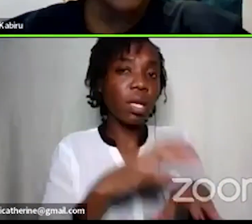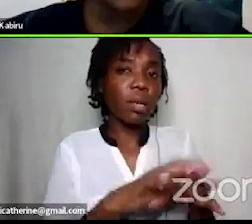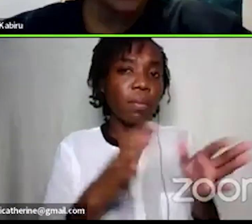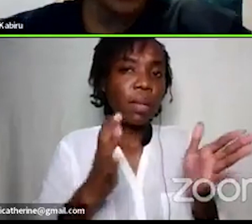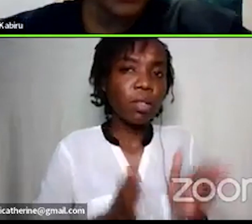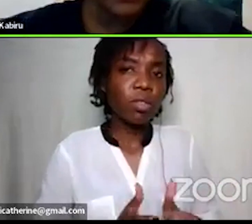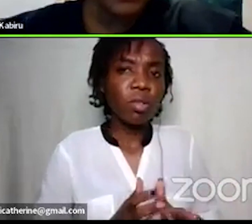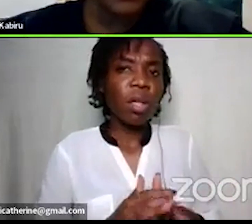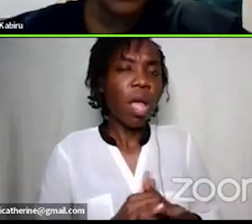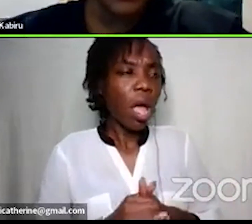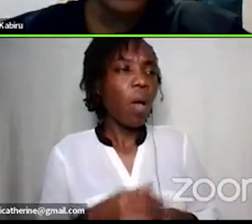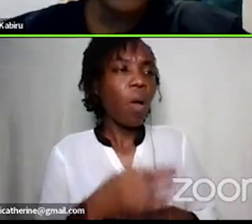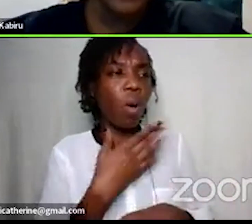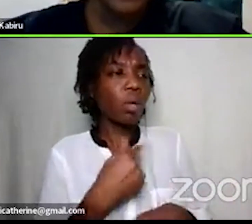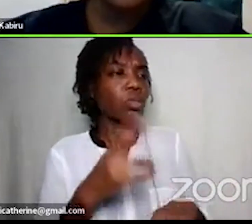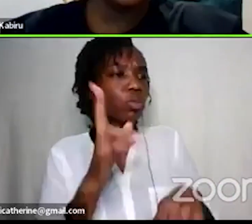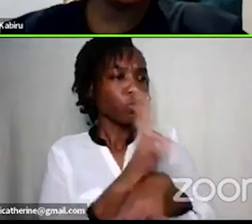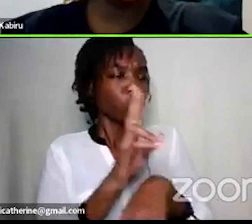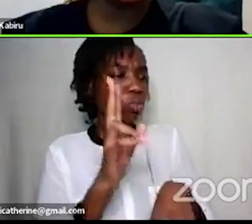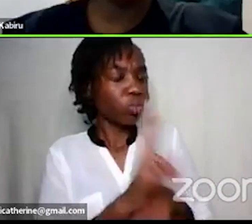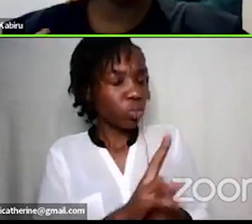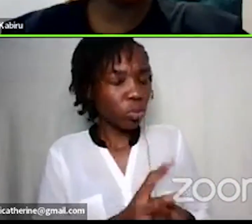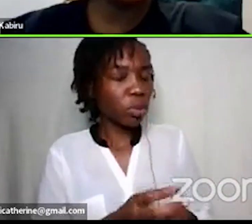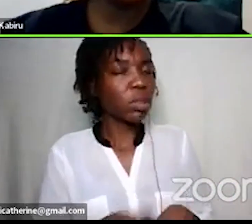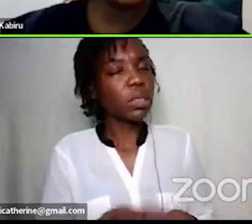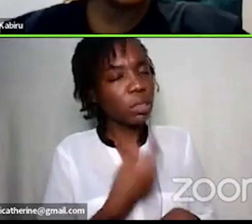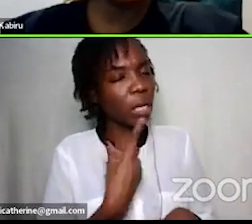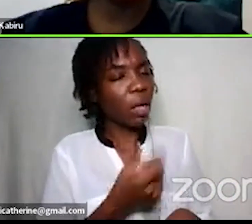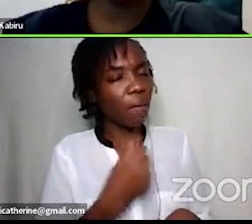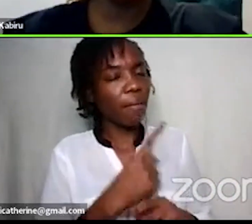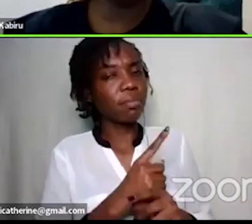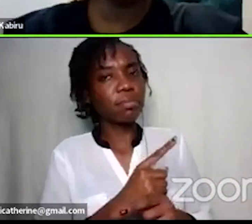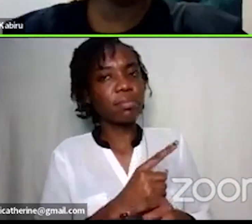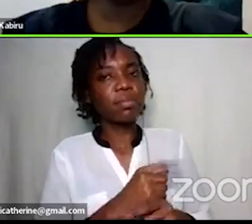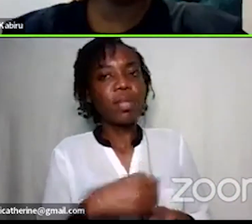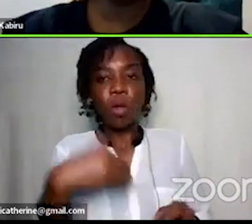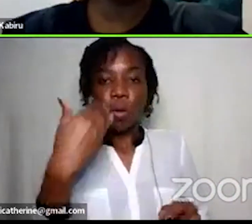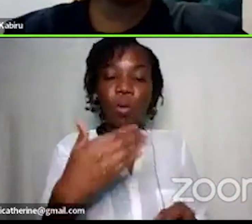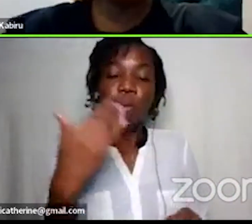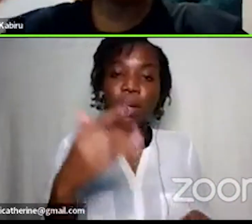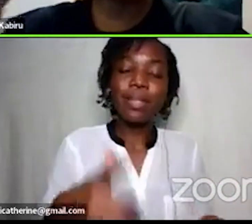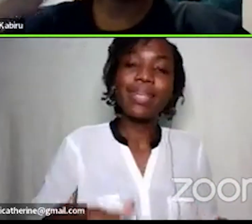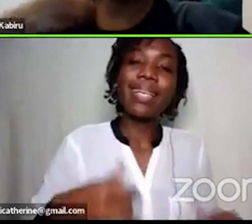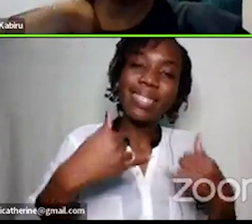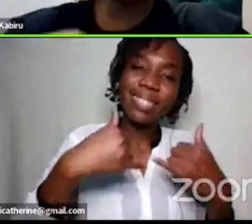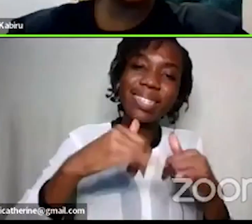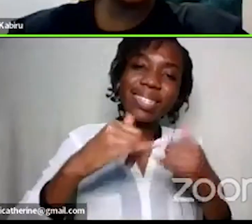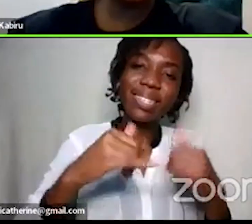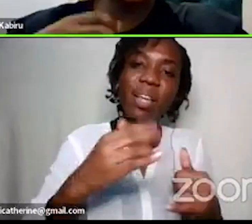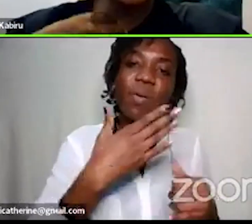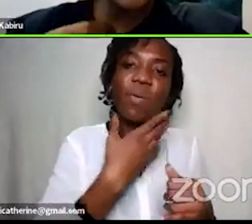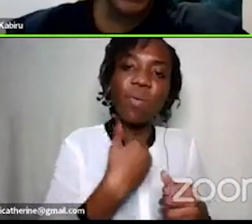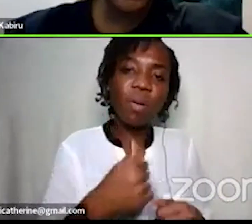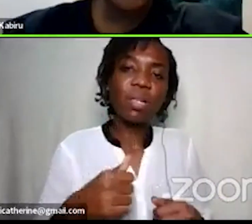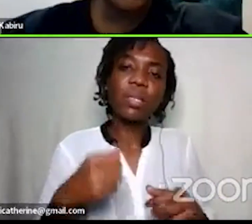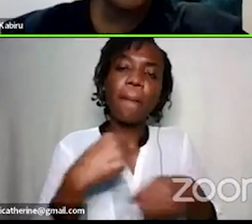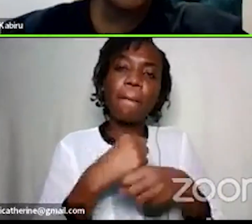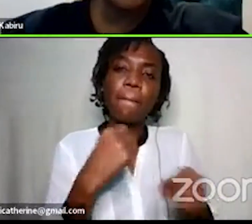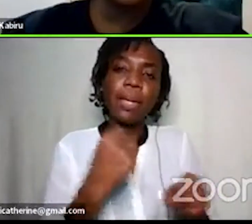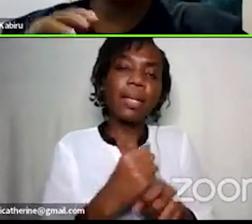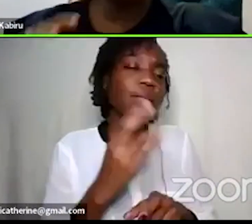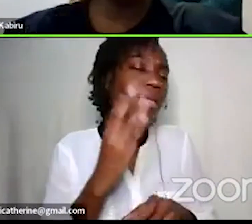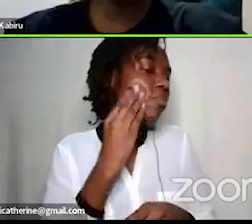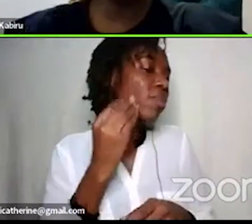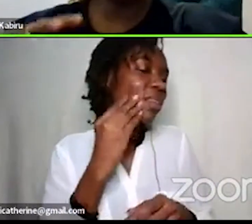towards substance use, okay? Because they are usually trying to numb the experiences they are